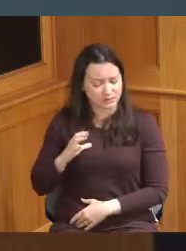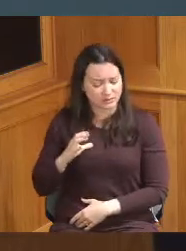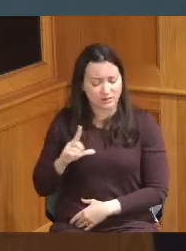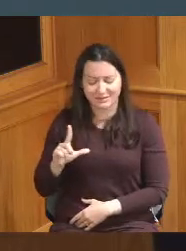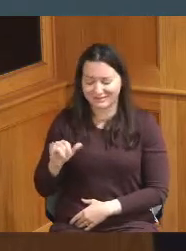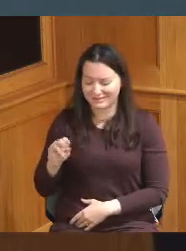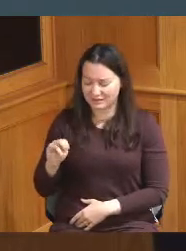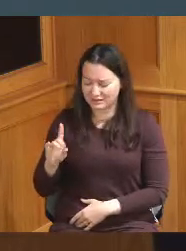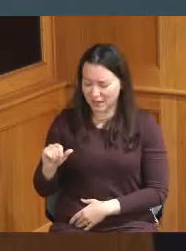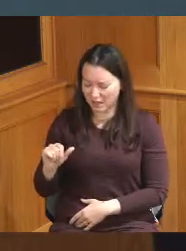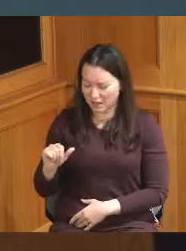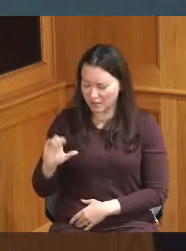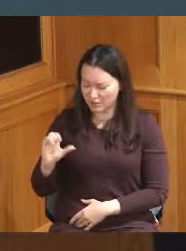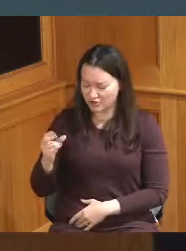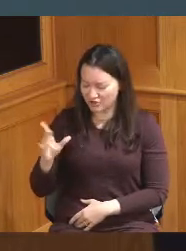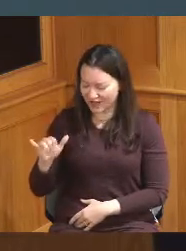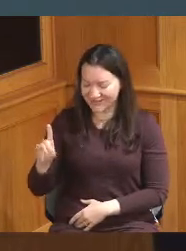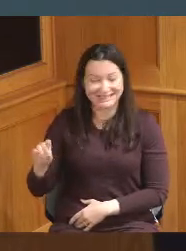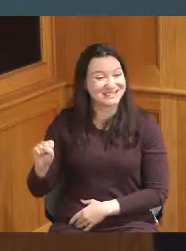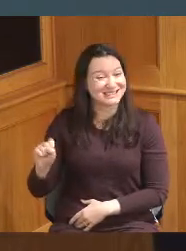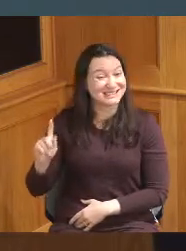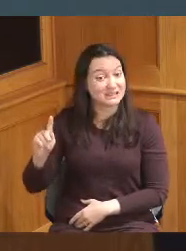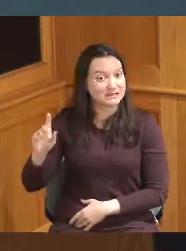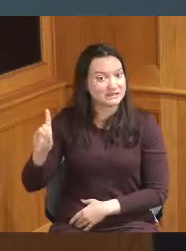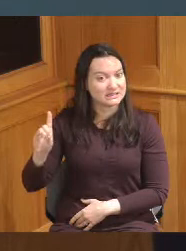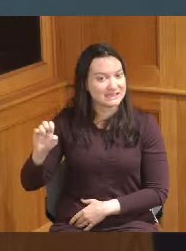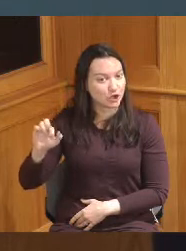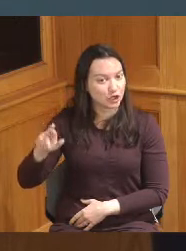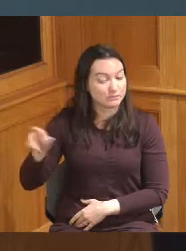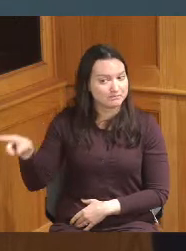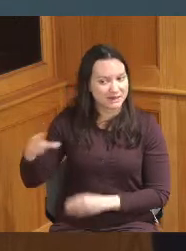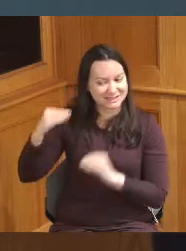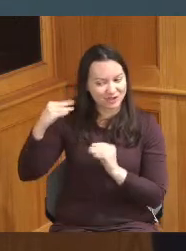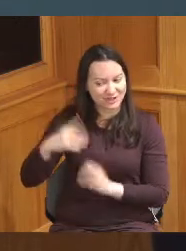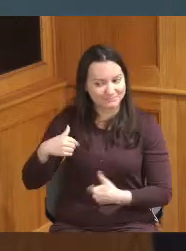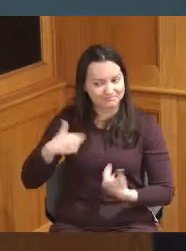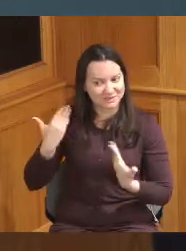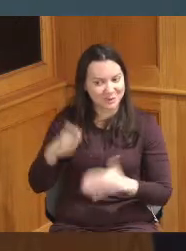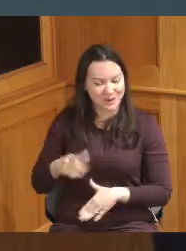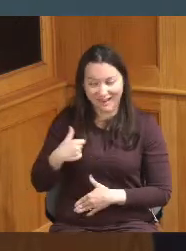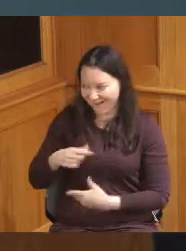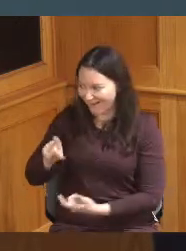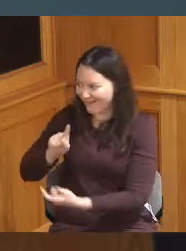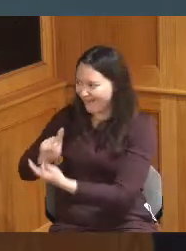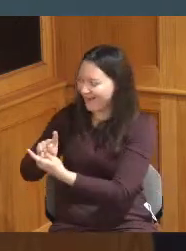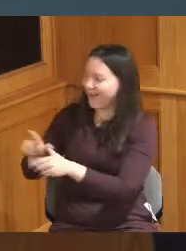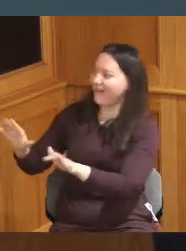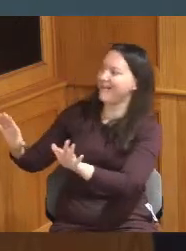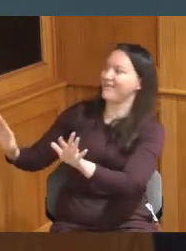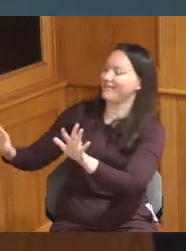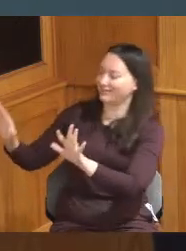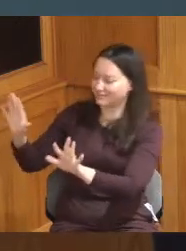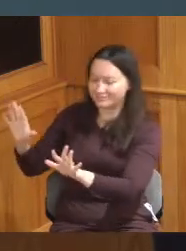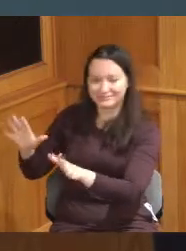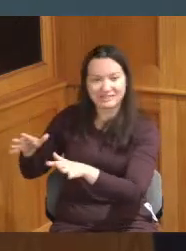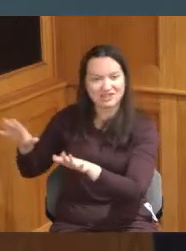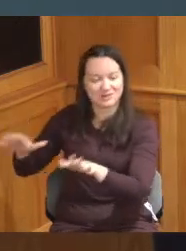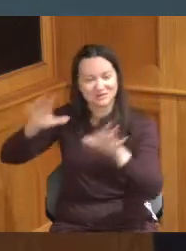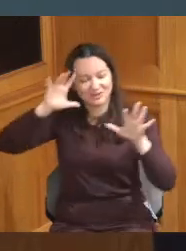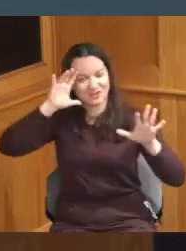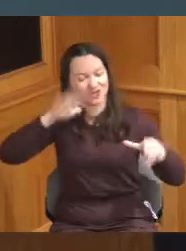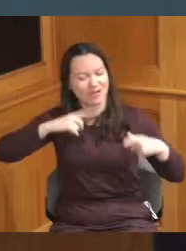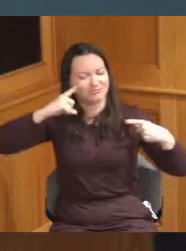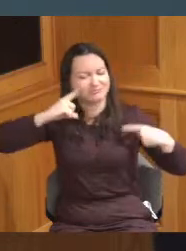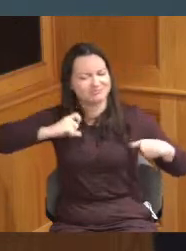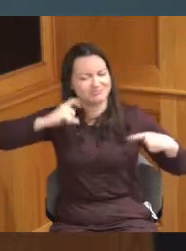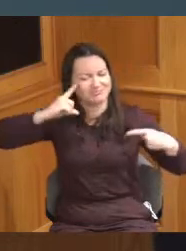Linda Childs Jeter, who was my teacher, and I didn't know, and for the first time I got to see her, and she was shooken up in